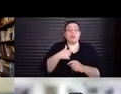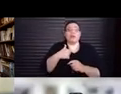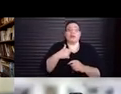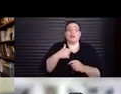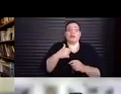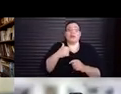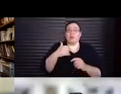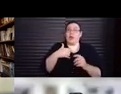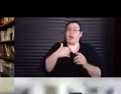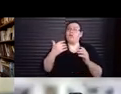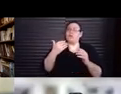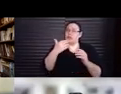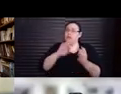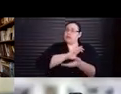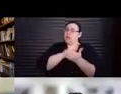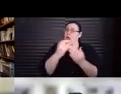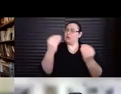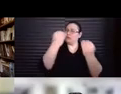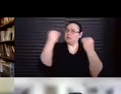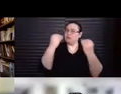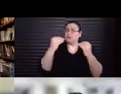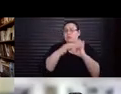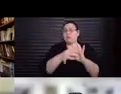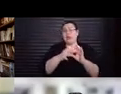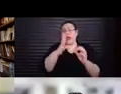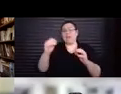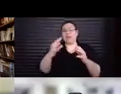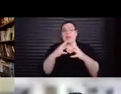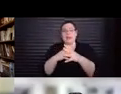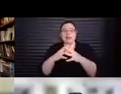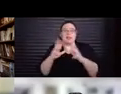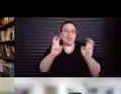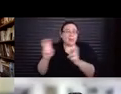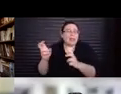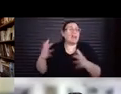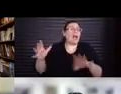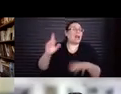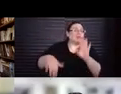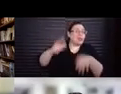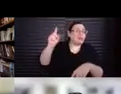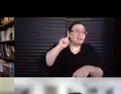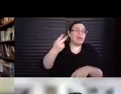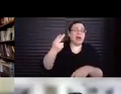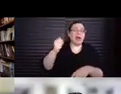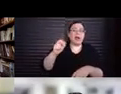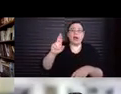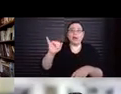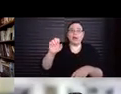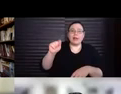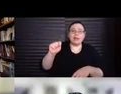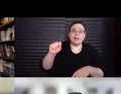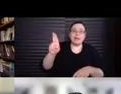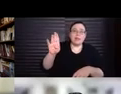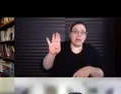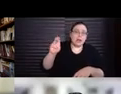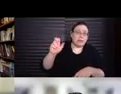fair amount of education in African American topics. So I grew up listening about Harriet Tubman and all these, you know, these freedom